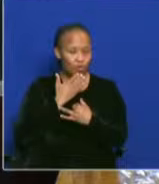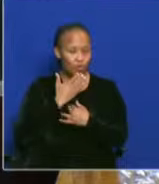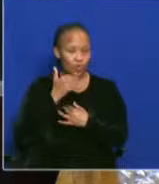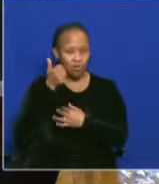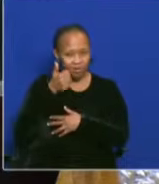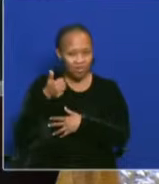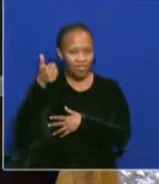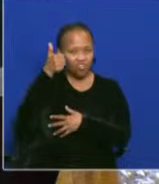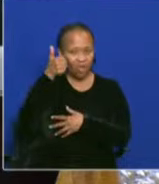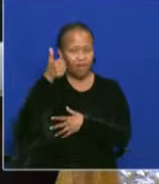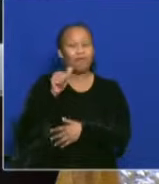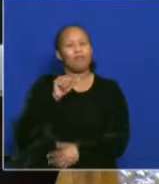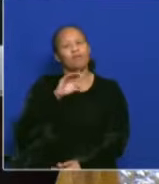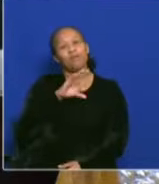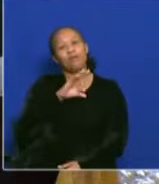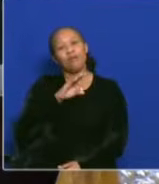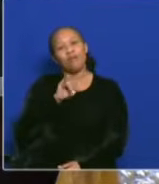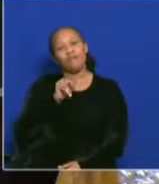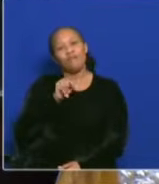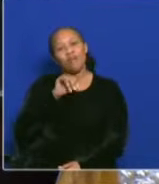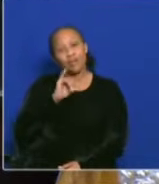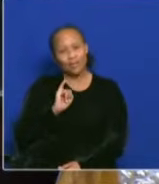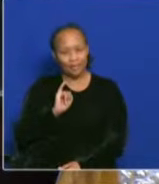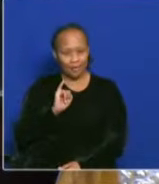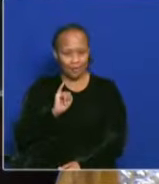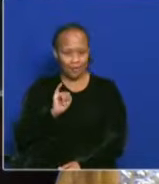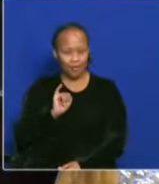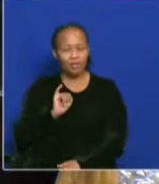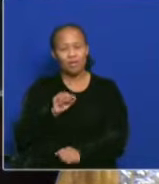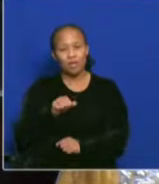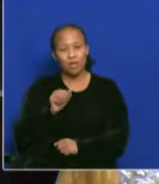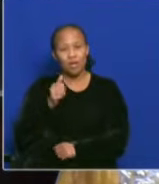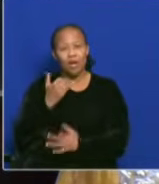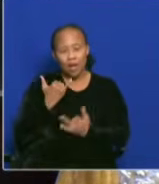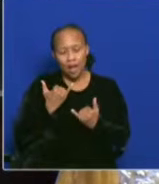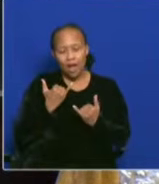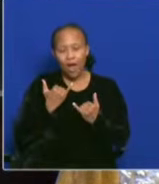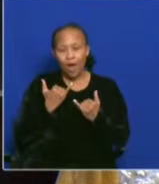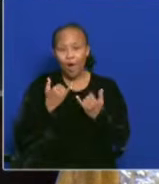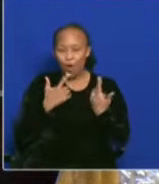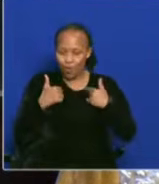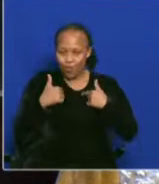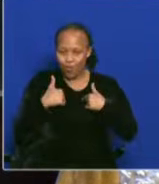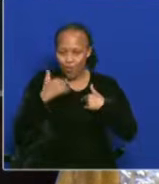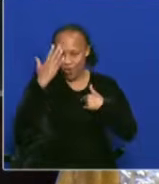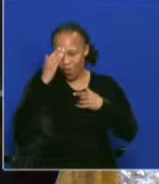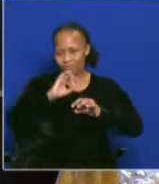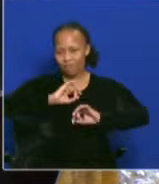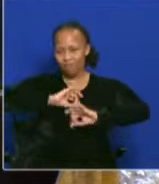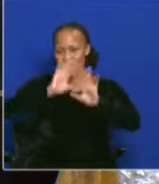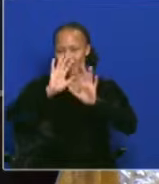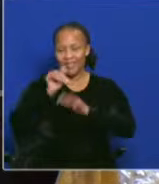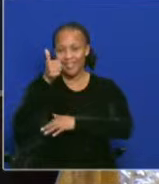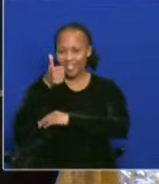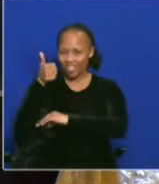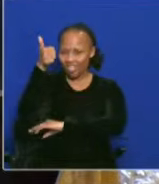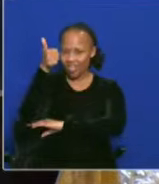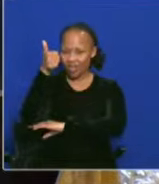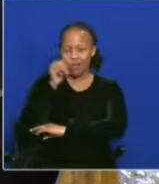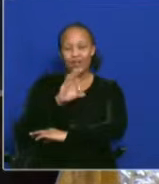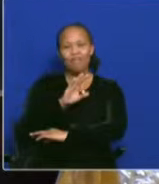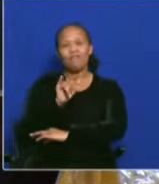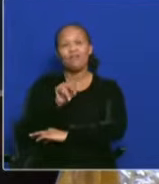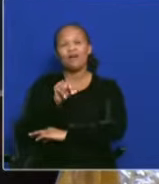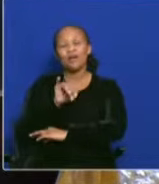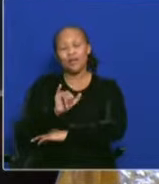Now we know he's General Fani at this point in time. Well, he becomes General Fani along the way.